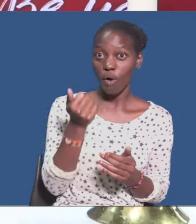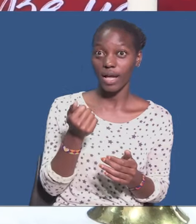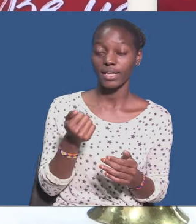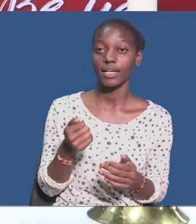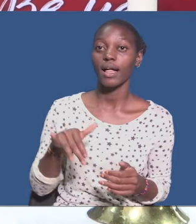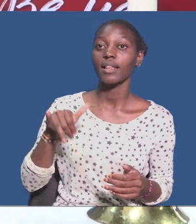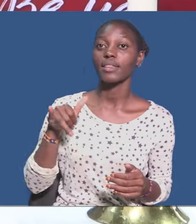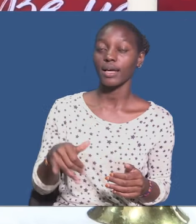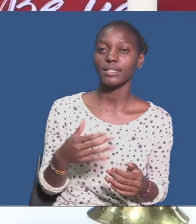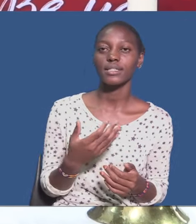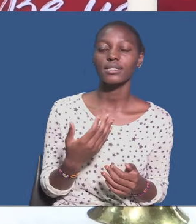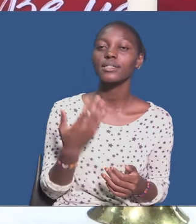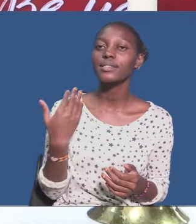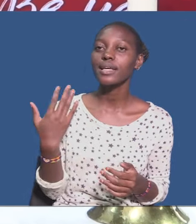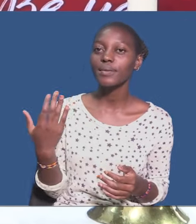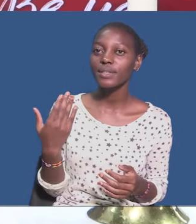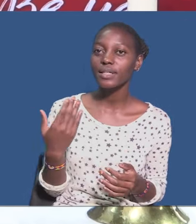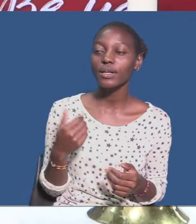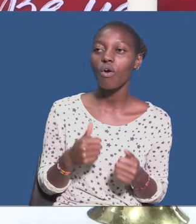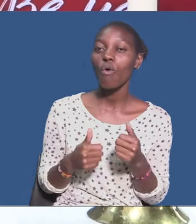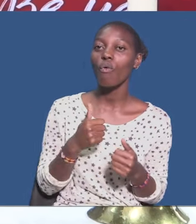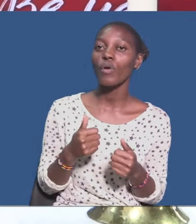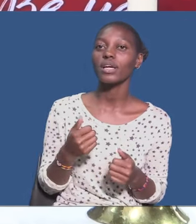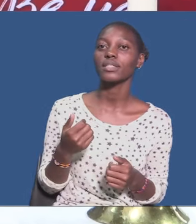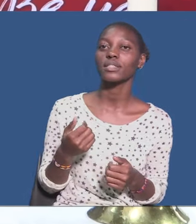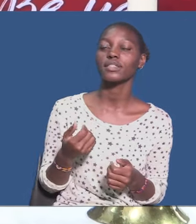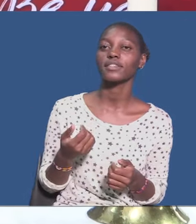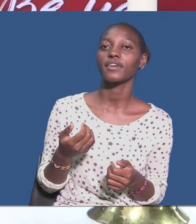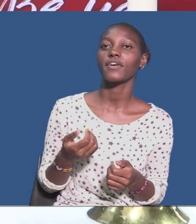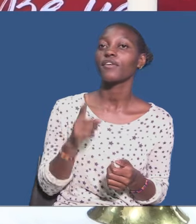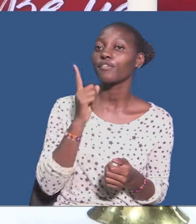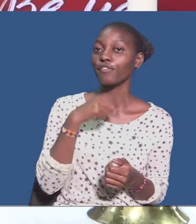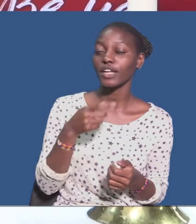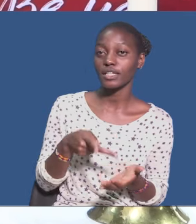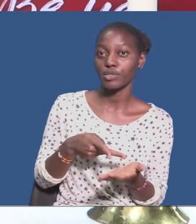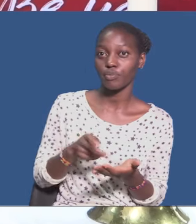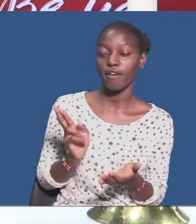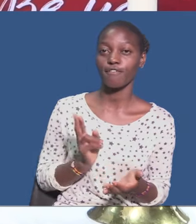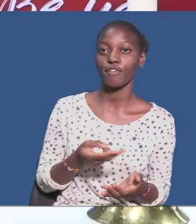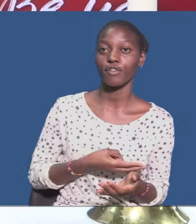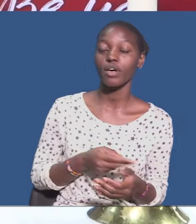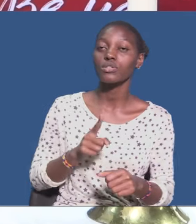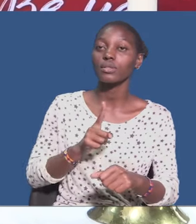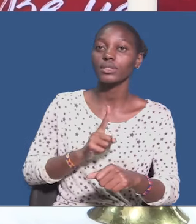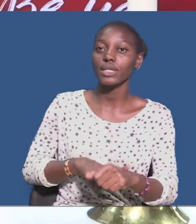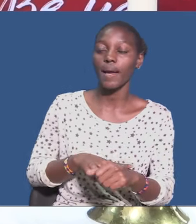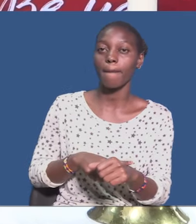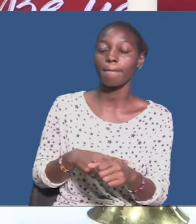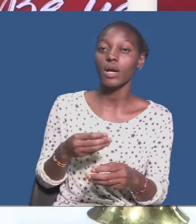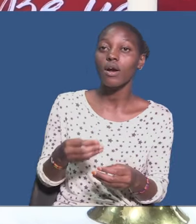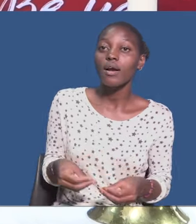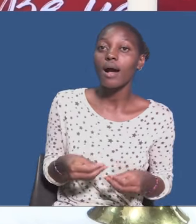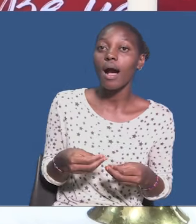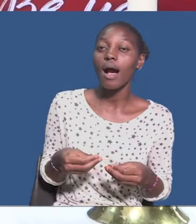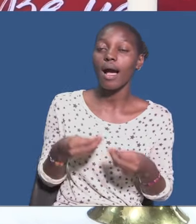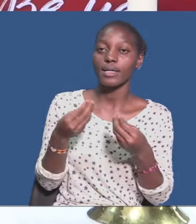is something which he already purchased for us before God. And so when we put our faith and trust